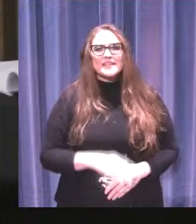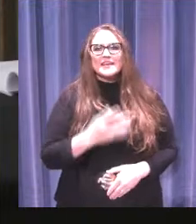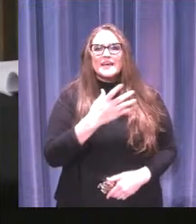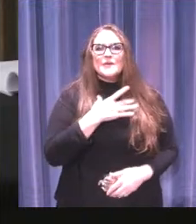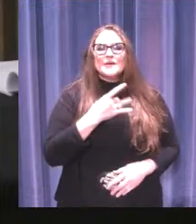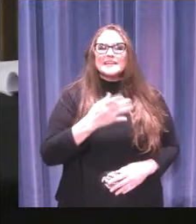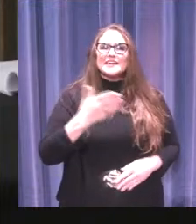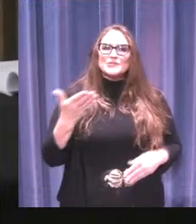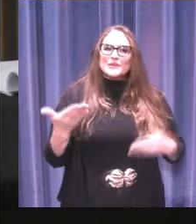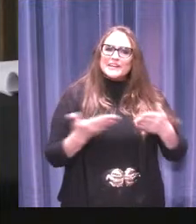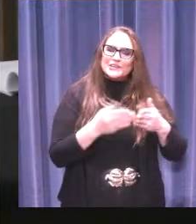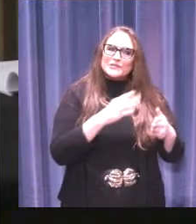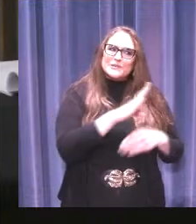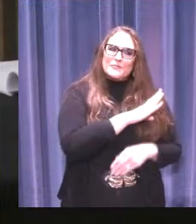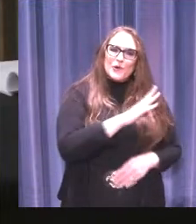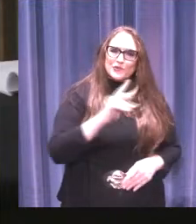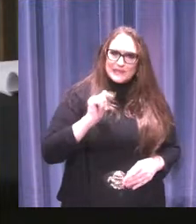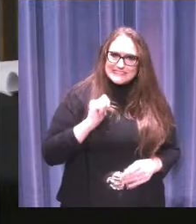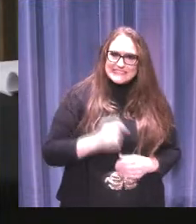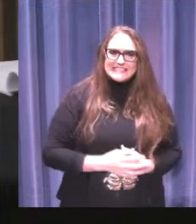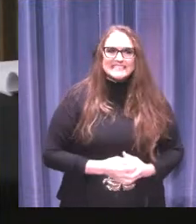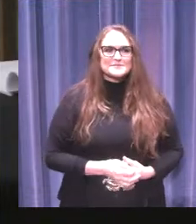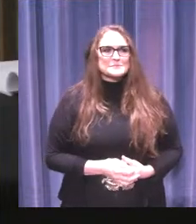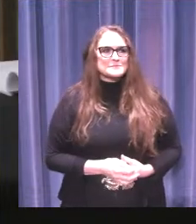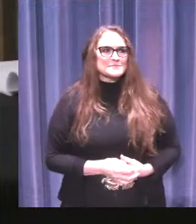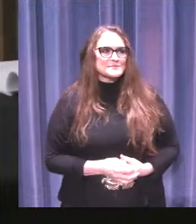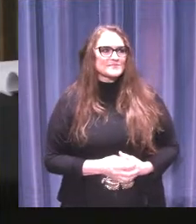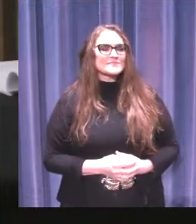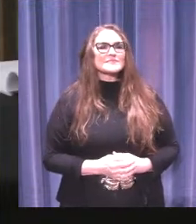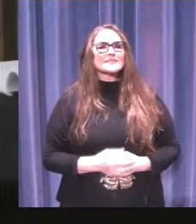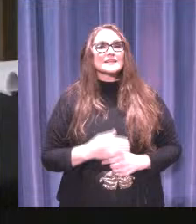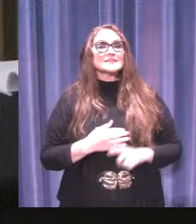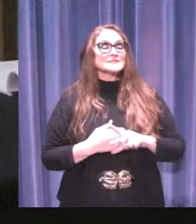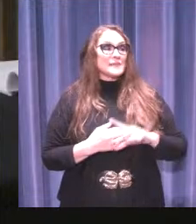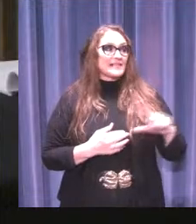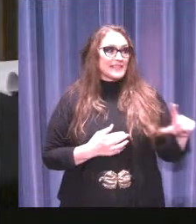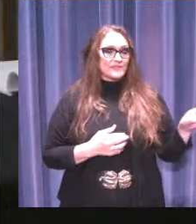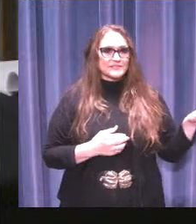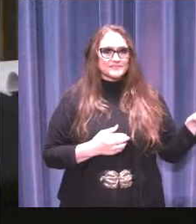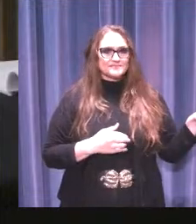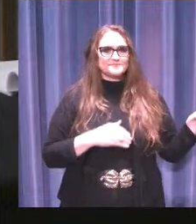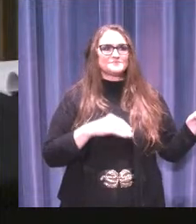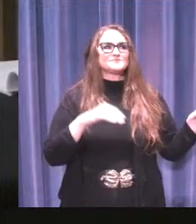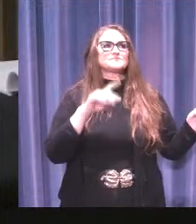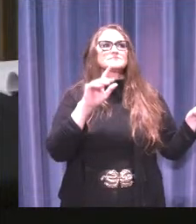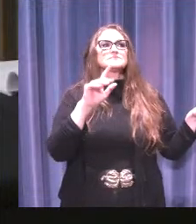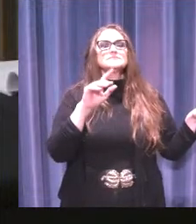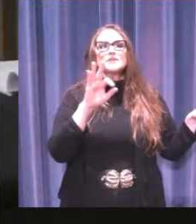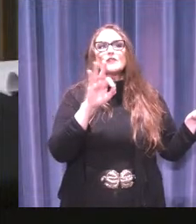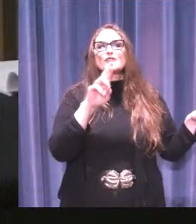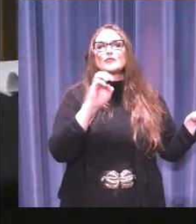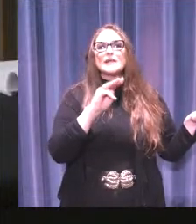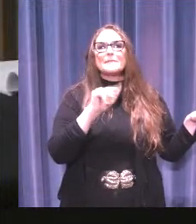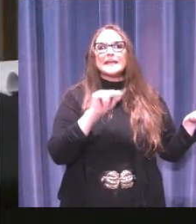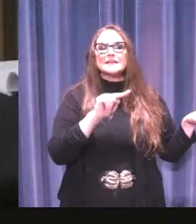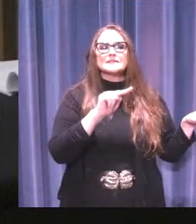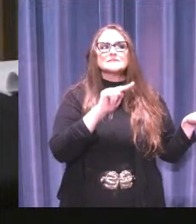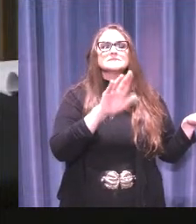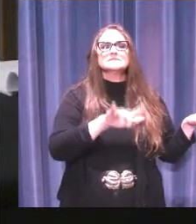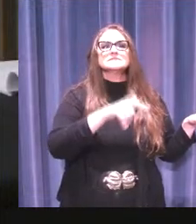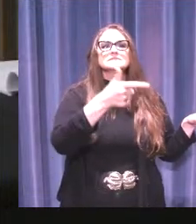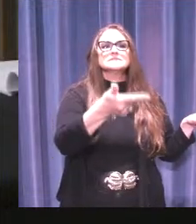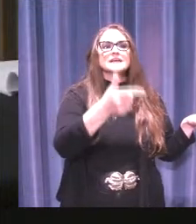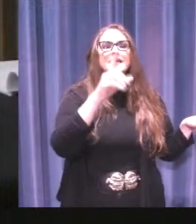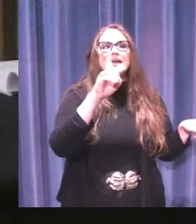to introduce you to the Board of Trustees. To my left and your right is Trustee Freeman. To his left is